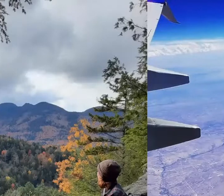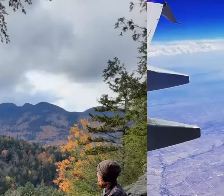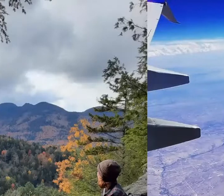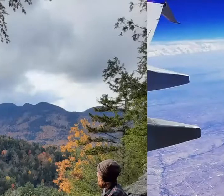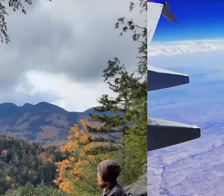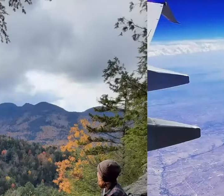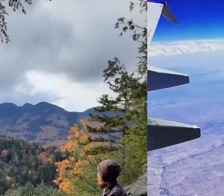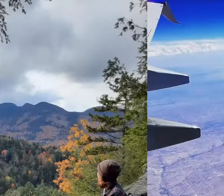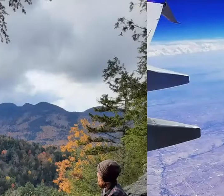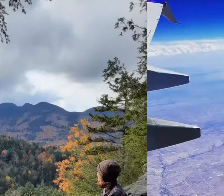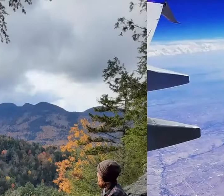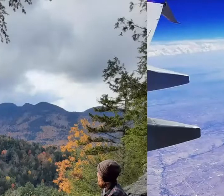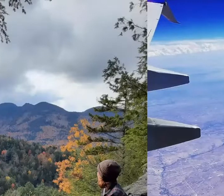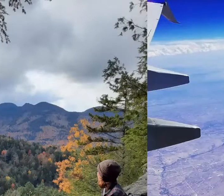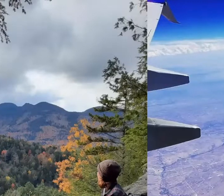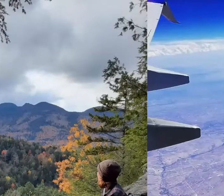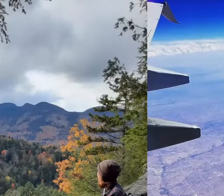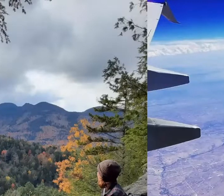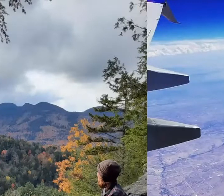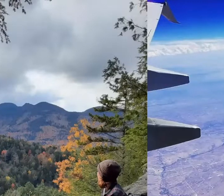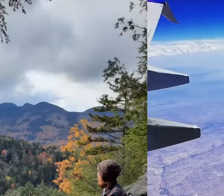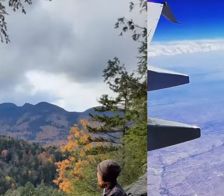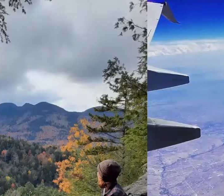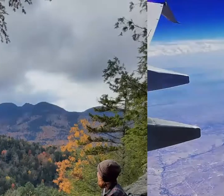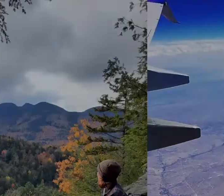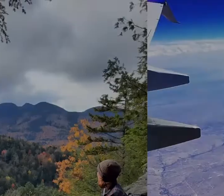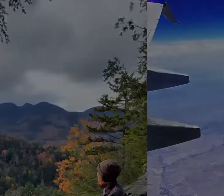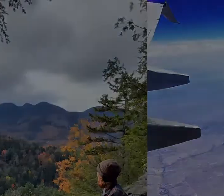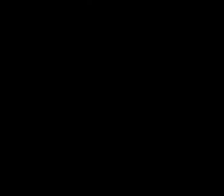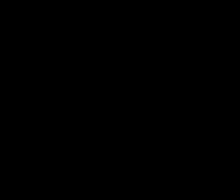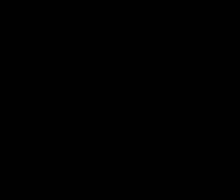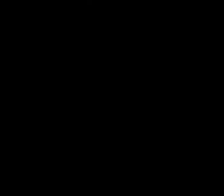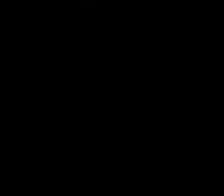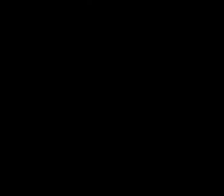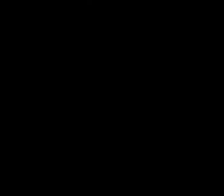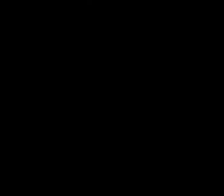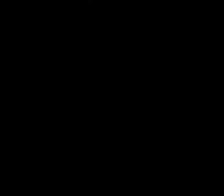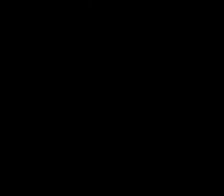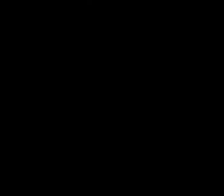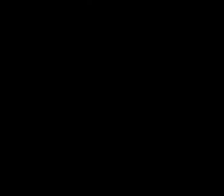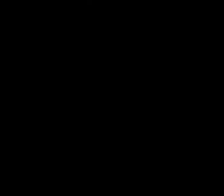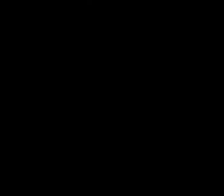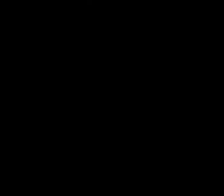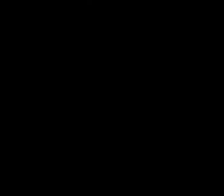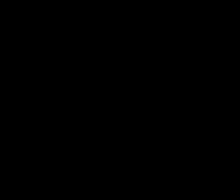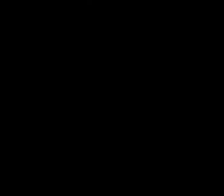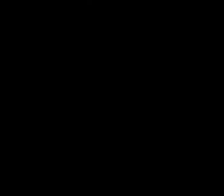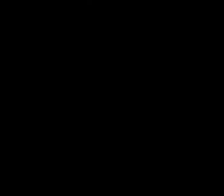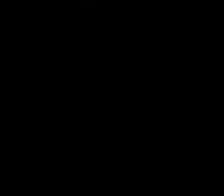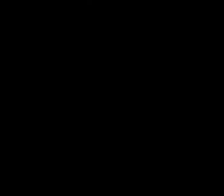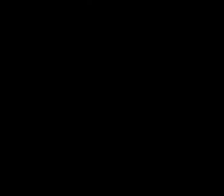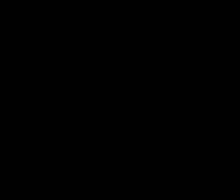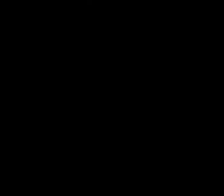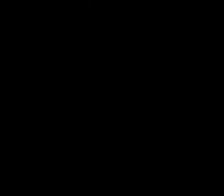principles for how we can better manage our agricultural systems. And then I'm also an astroecologist. So I